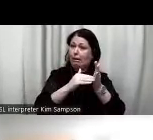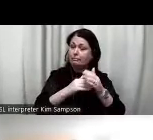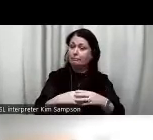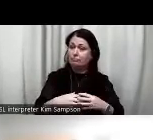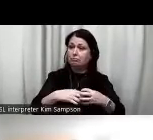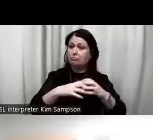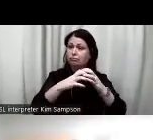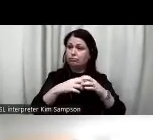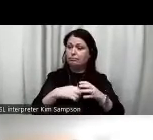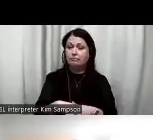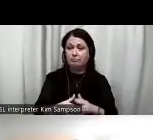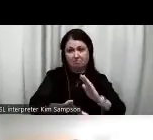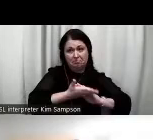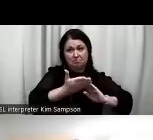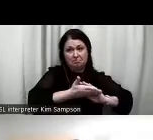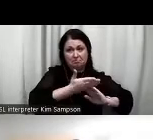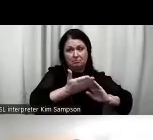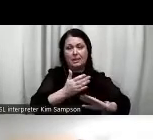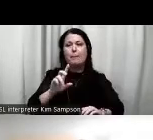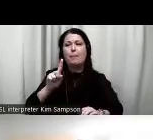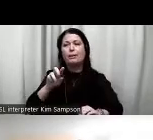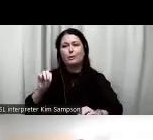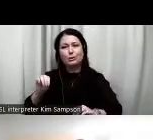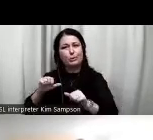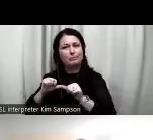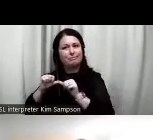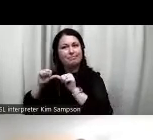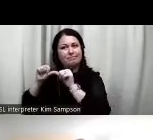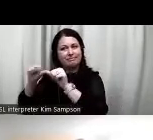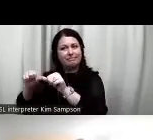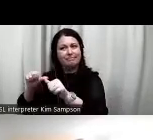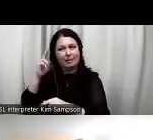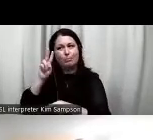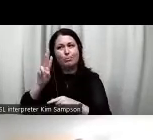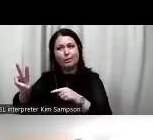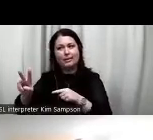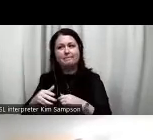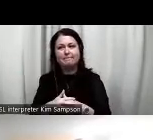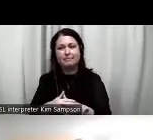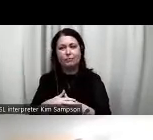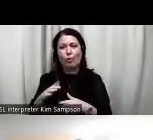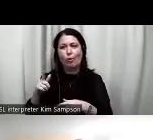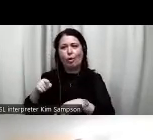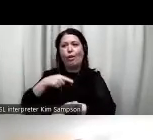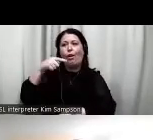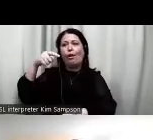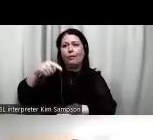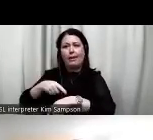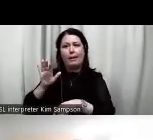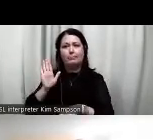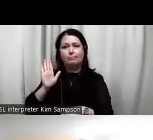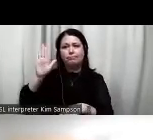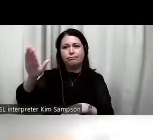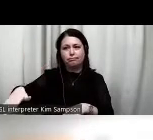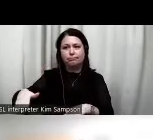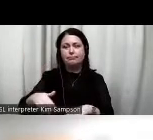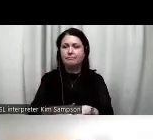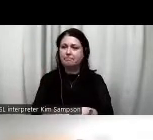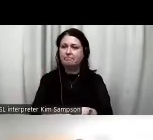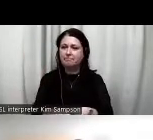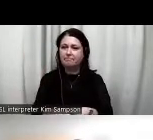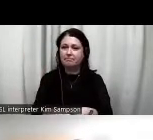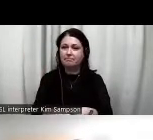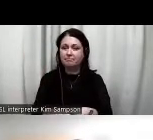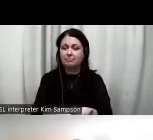I think online is going to be with us even after the pandemic becomes